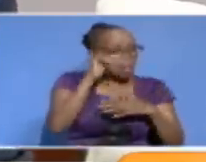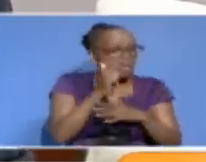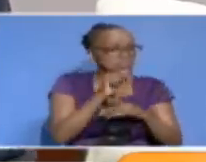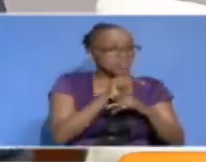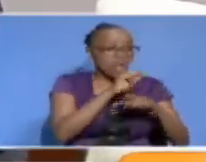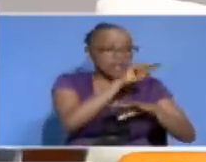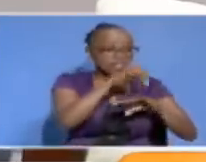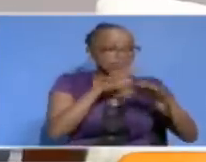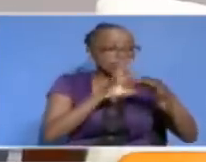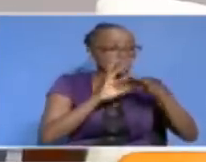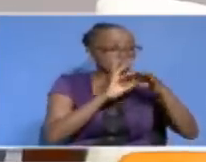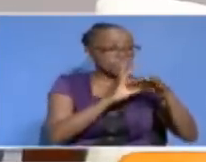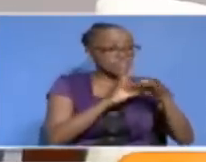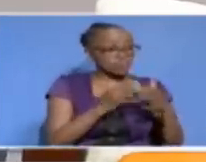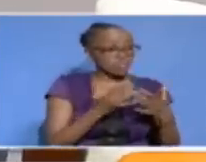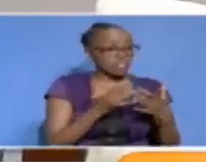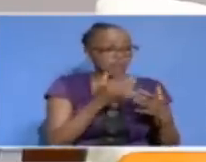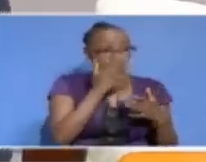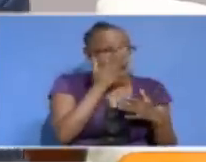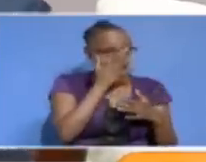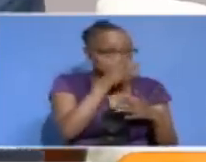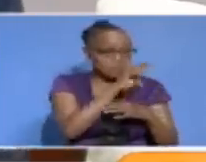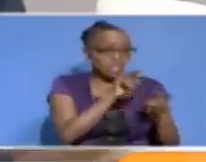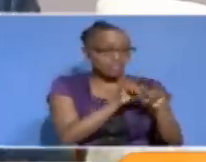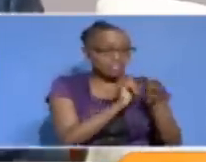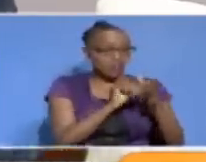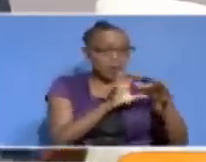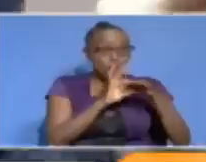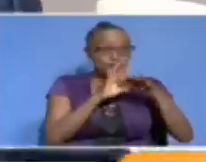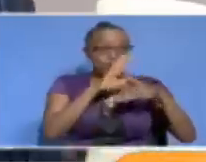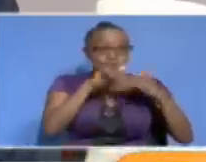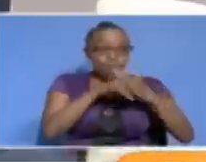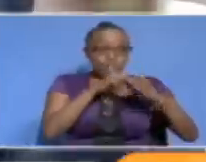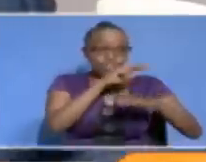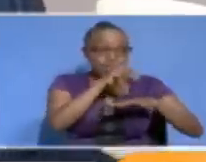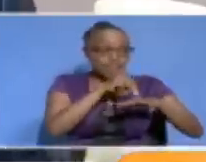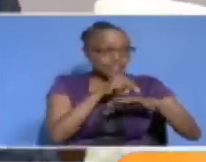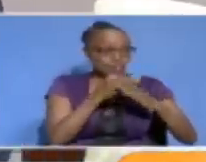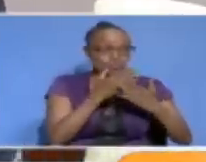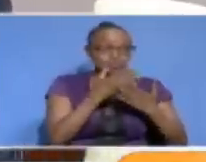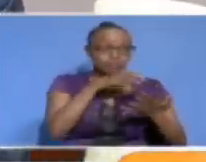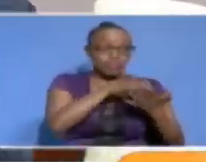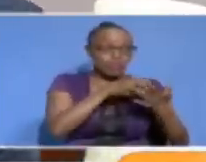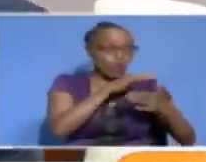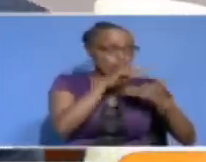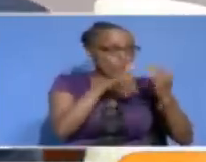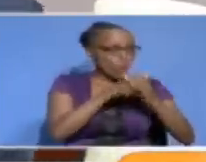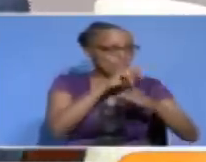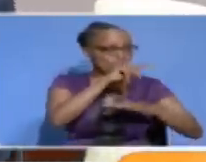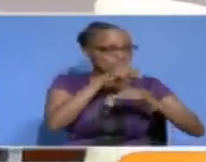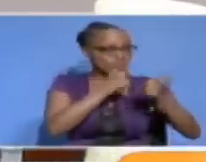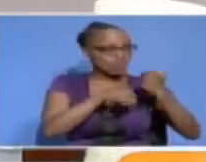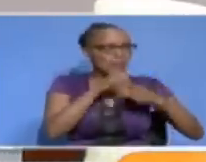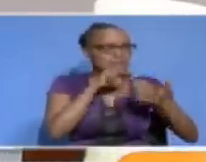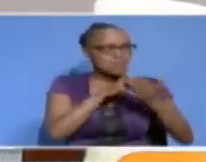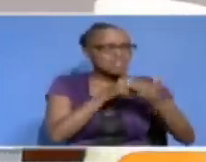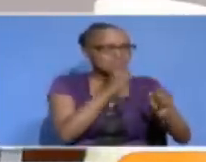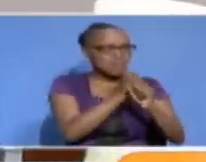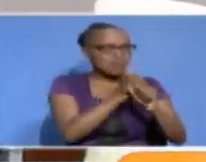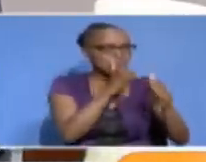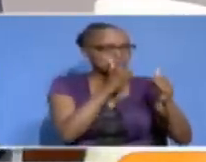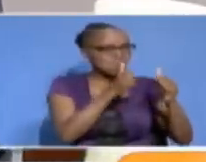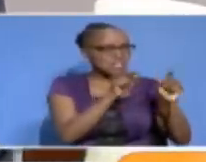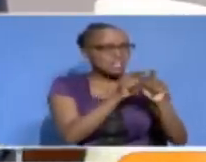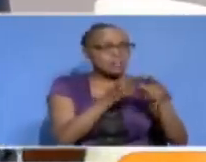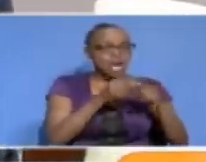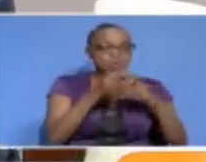National coordination. National coordination. Yes. So he was in charge of coordinating all the national dockets, all the national activities. So he's a performer, I've said, just like Sonko and